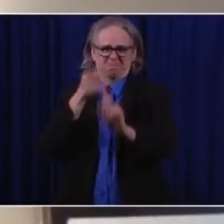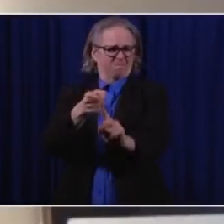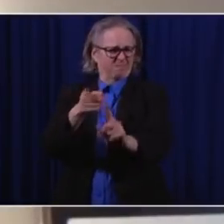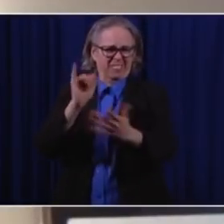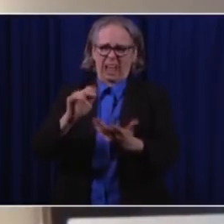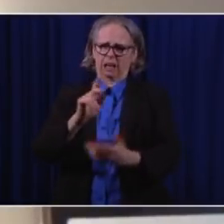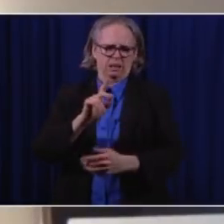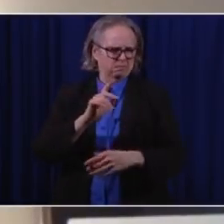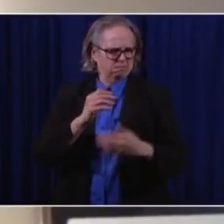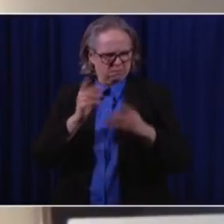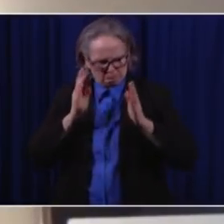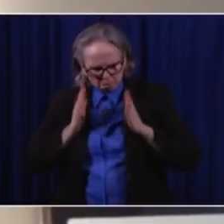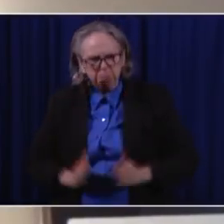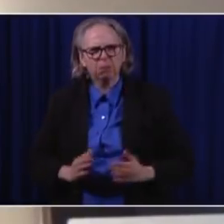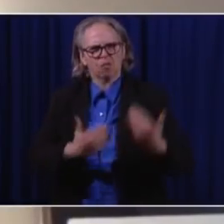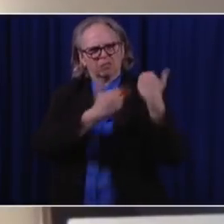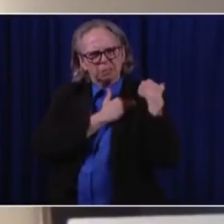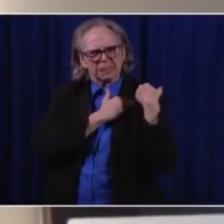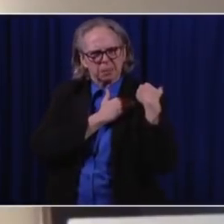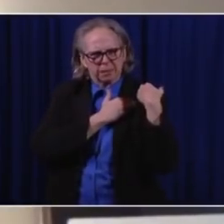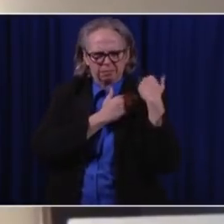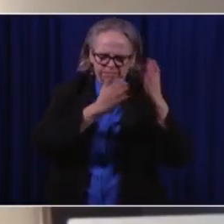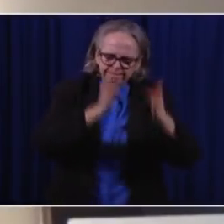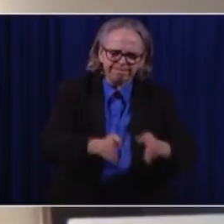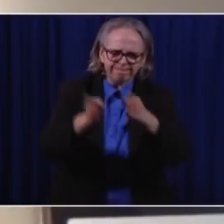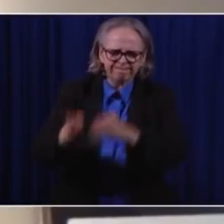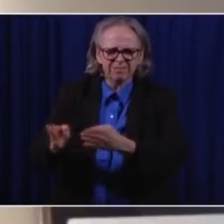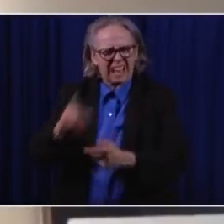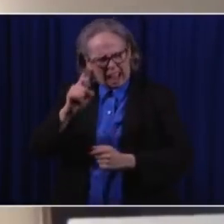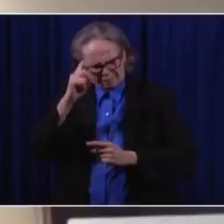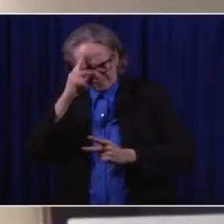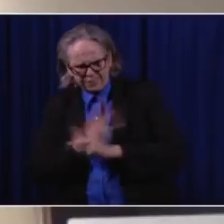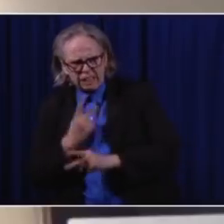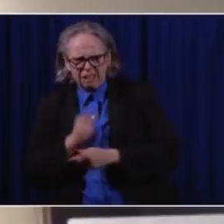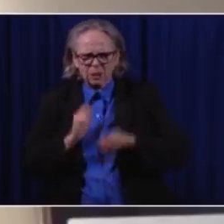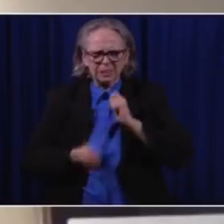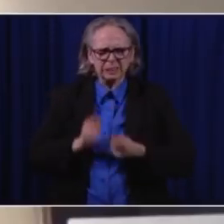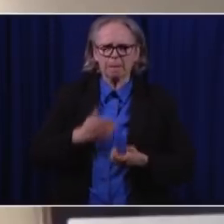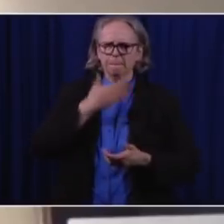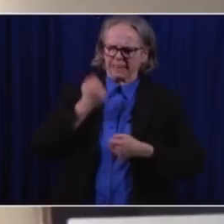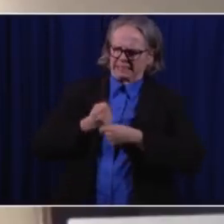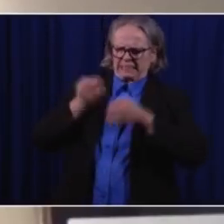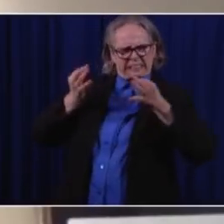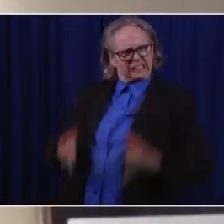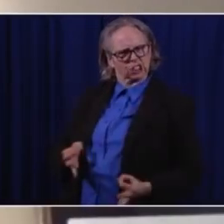about determining what is best for, everyone in the community.